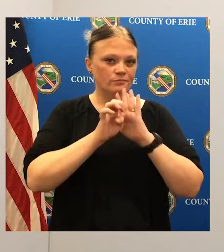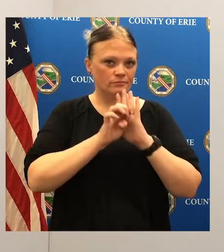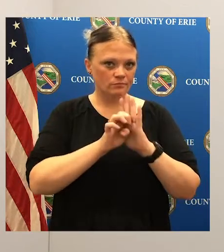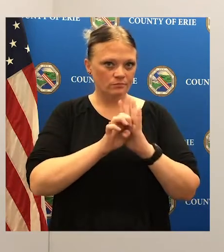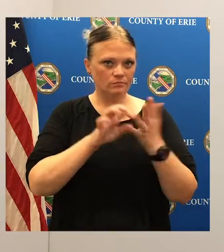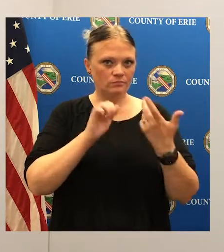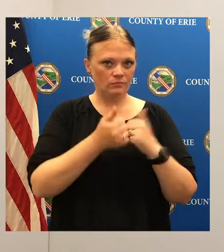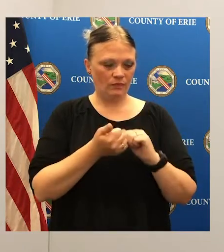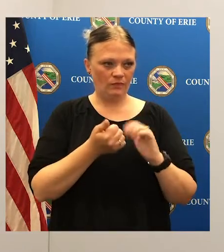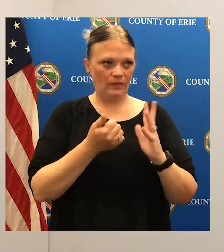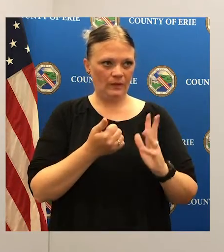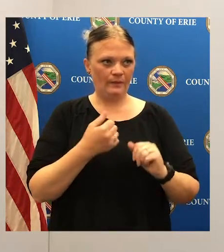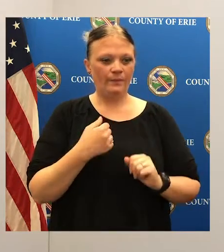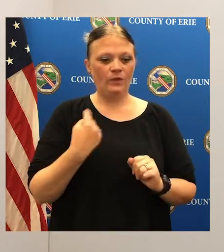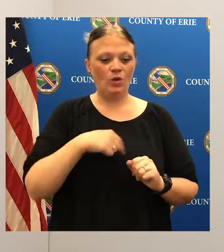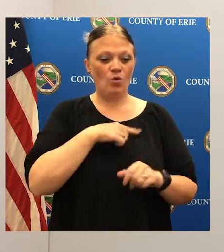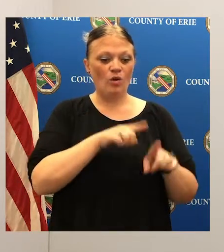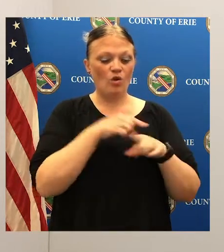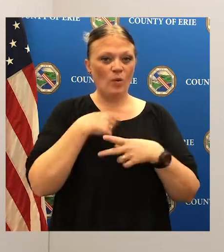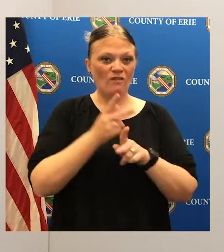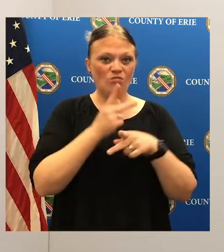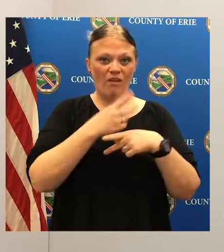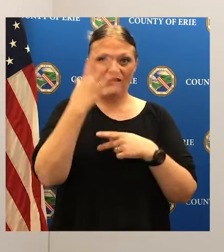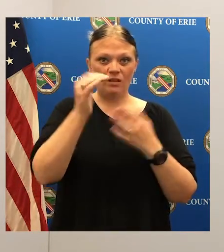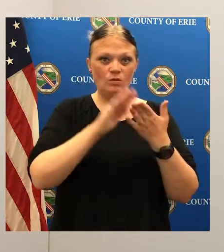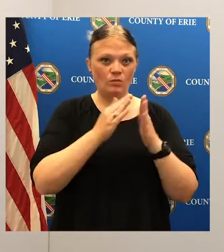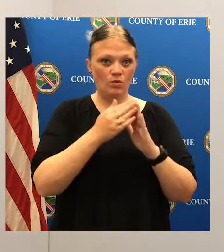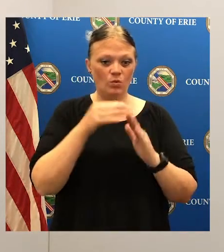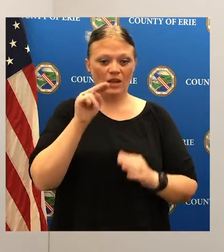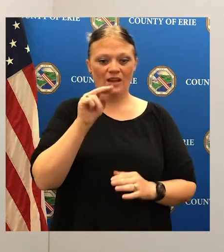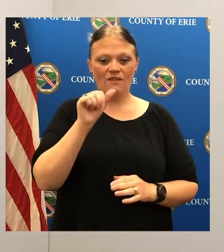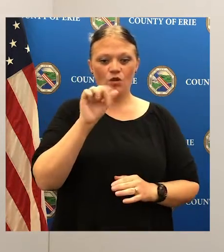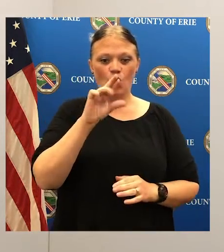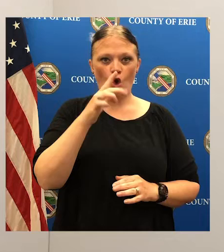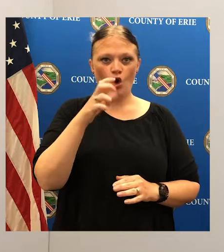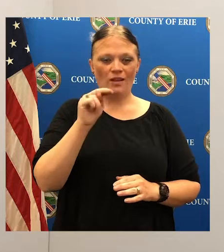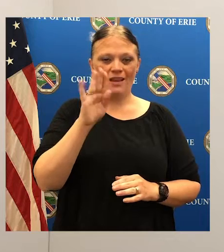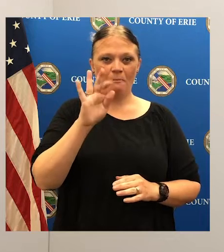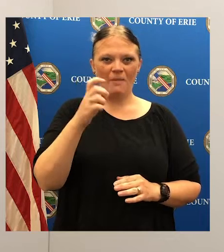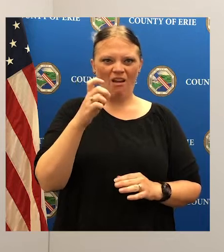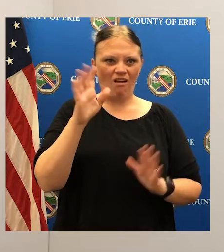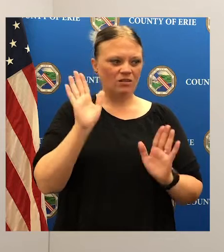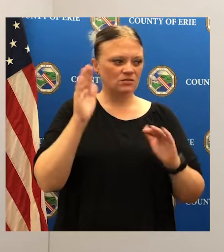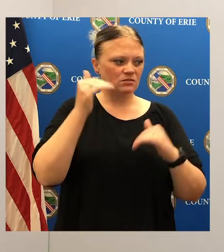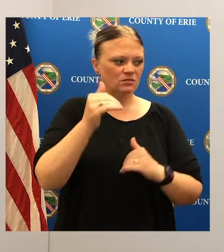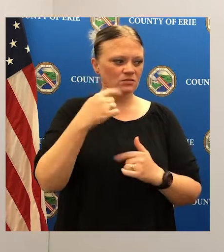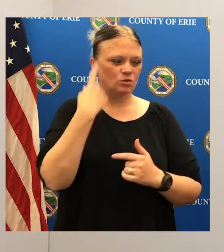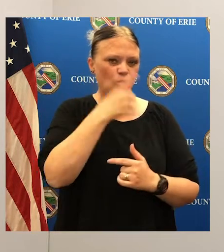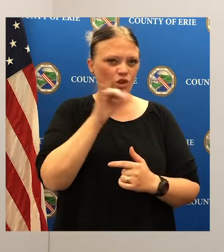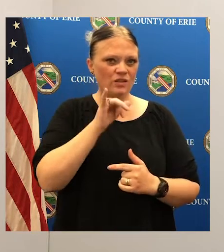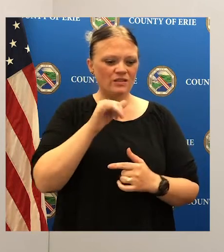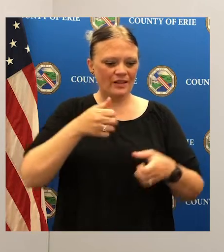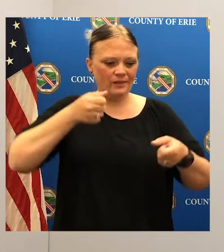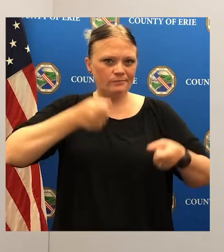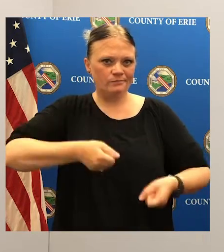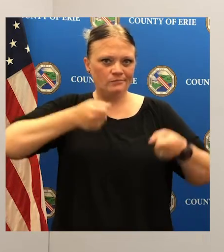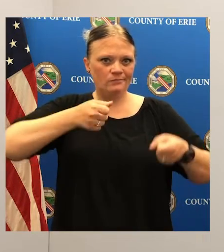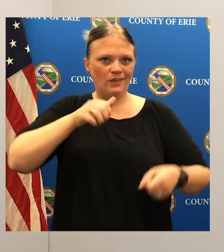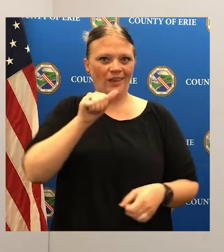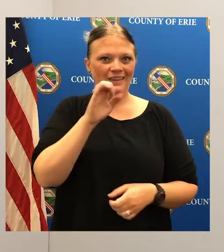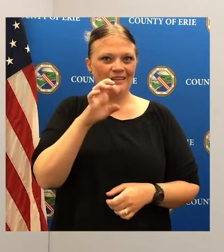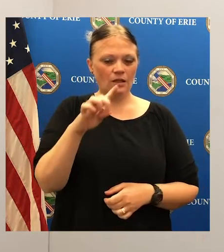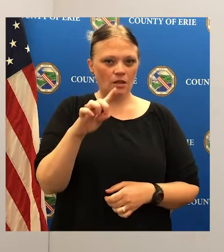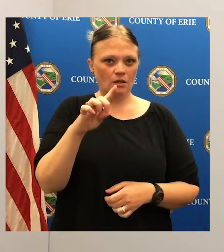So an example there of how we worked. We also have a product in the community. We have Narcan boxes. You will see boxes like these that look like AEDs